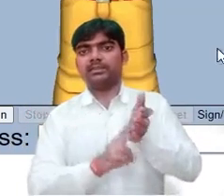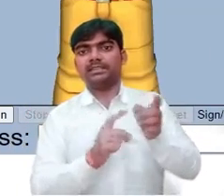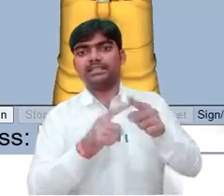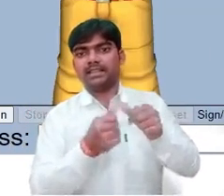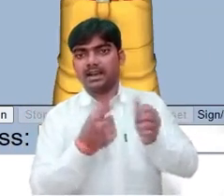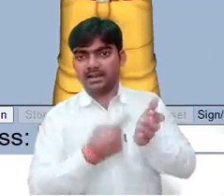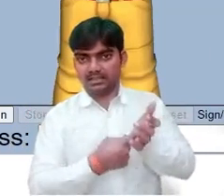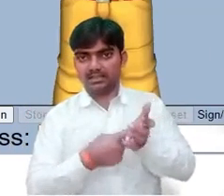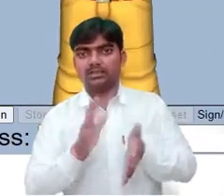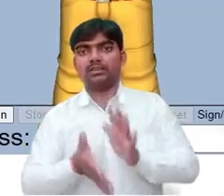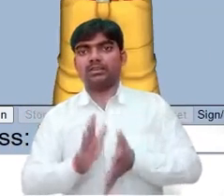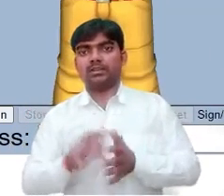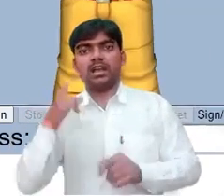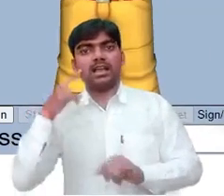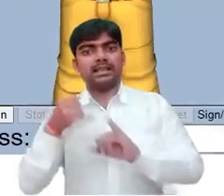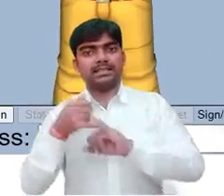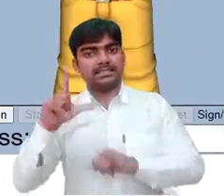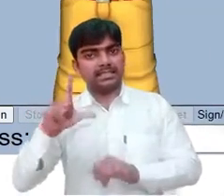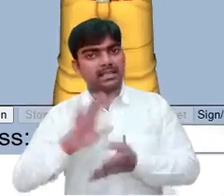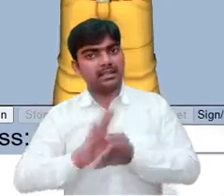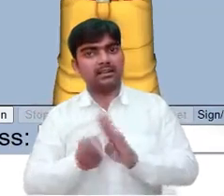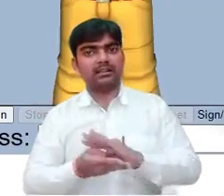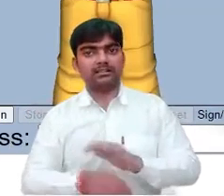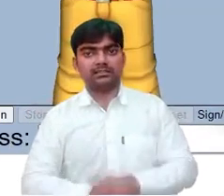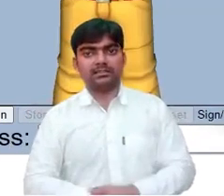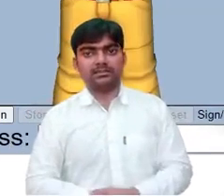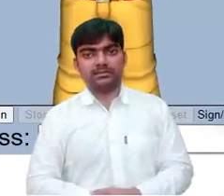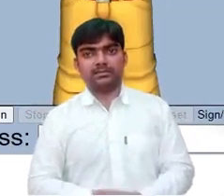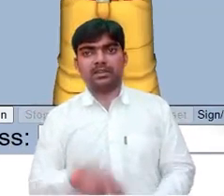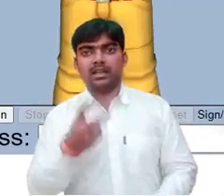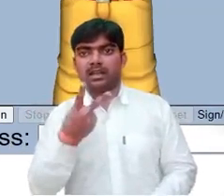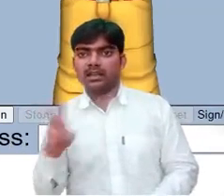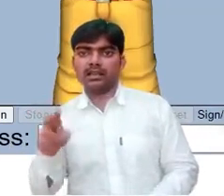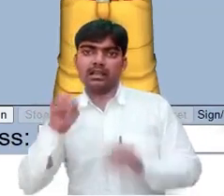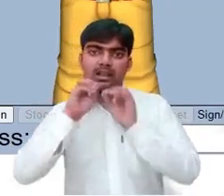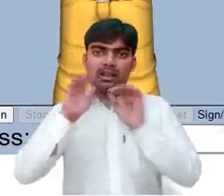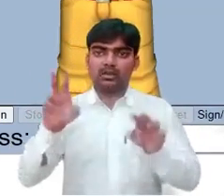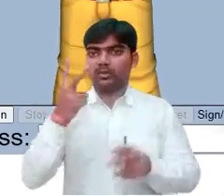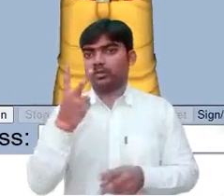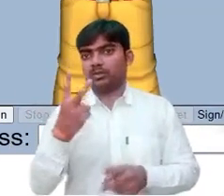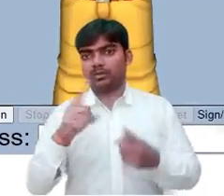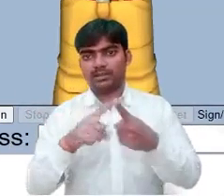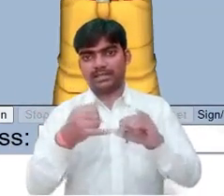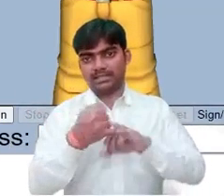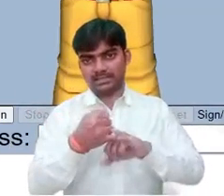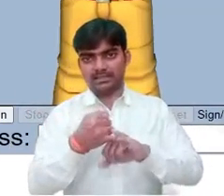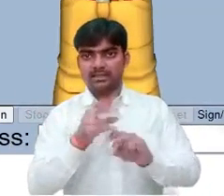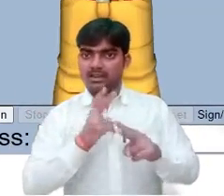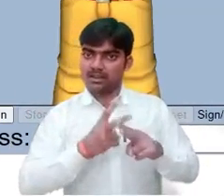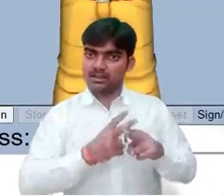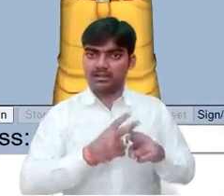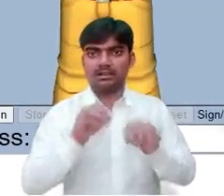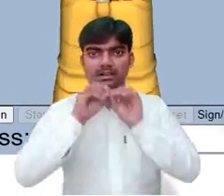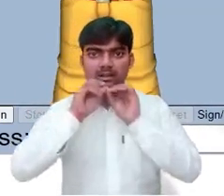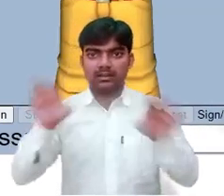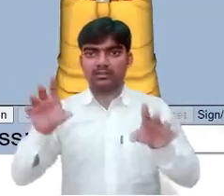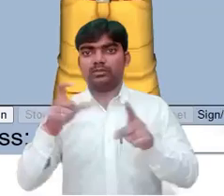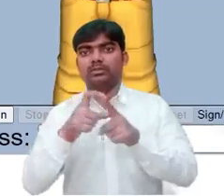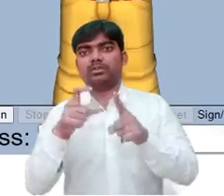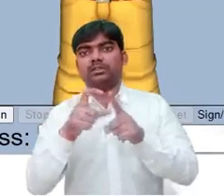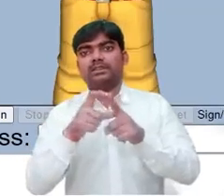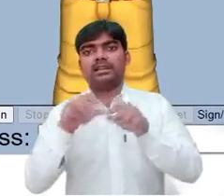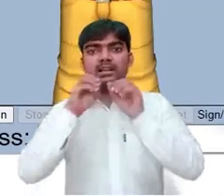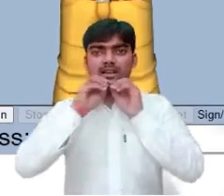Language. So the announcements are divided into the two categories. One are the static announcements and another are